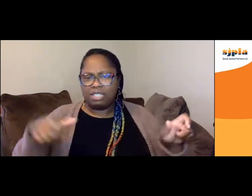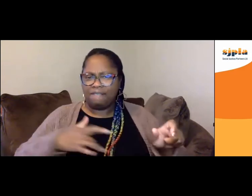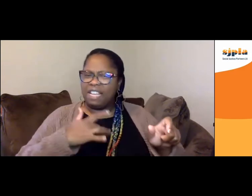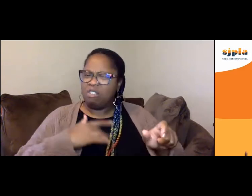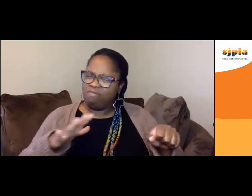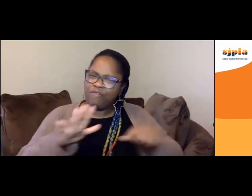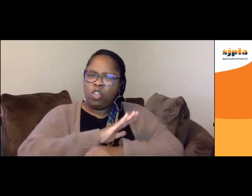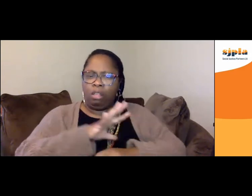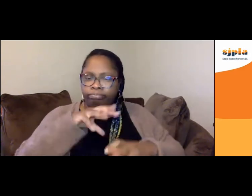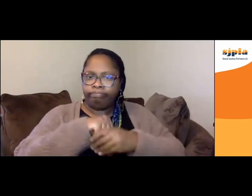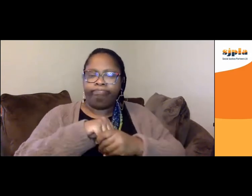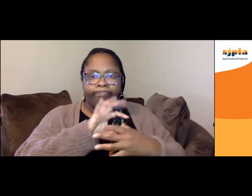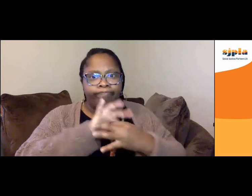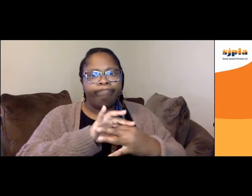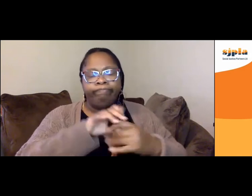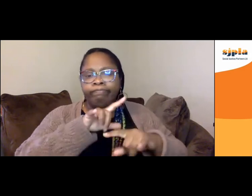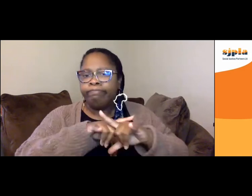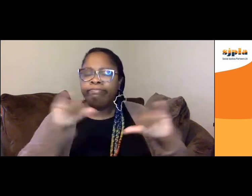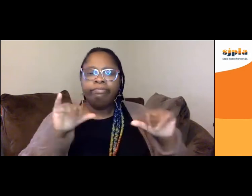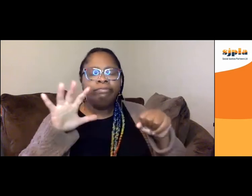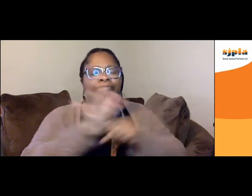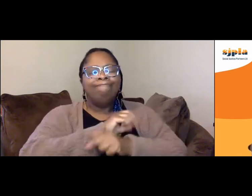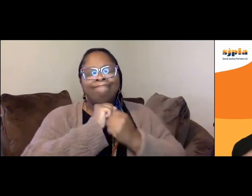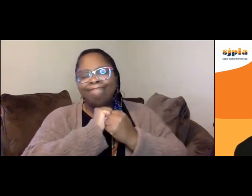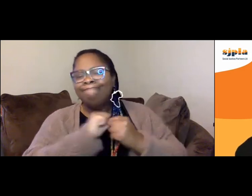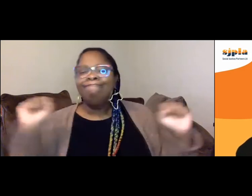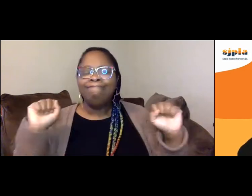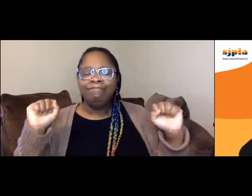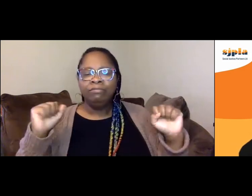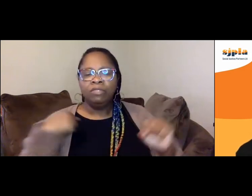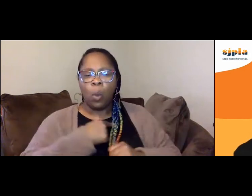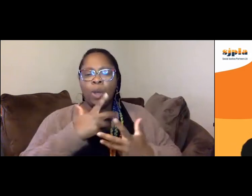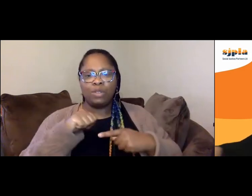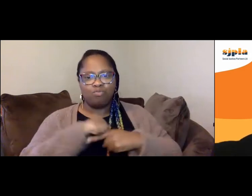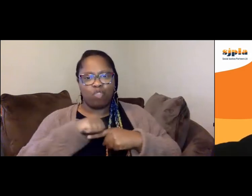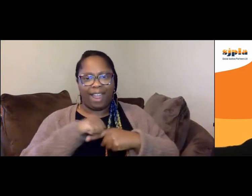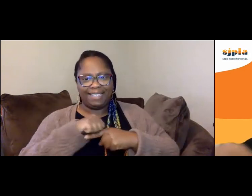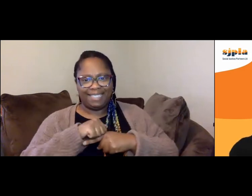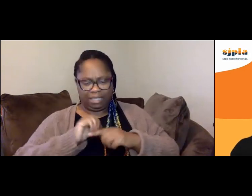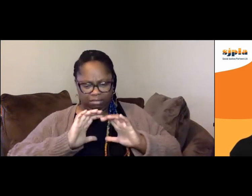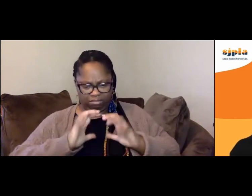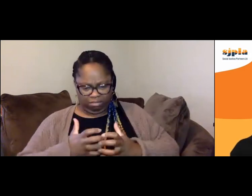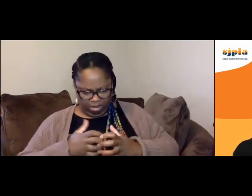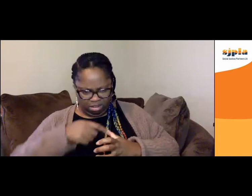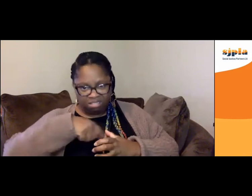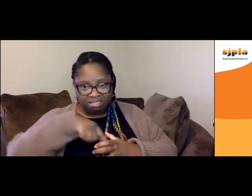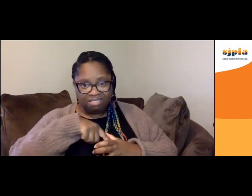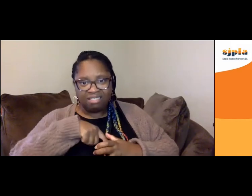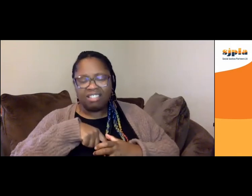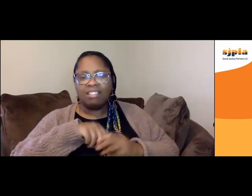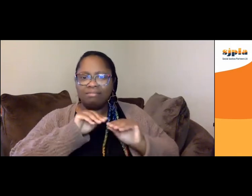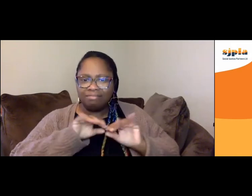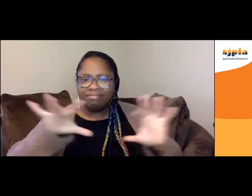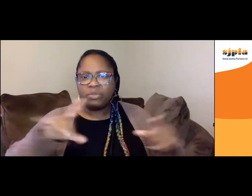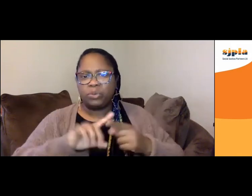belong and we're fully free. So we want to practice from the inside out what it is that we want to create in community. So I